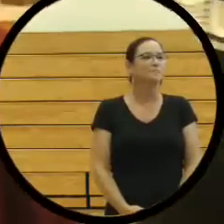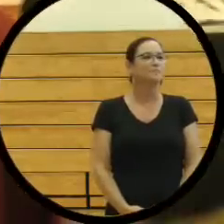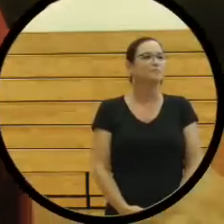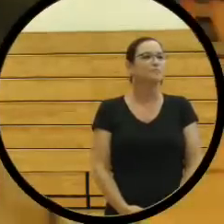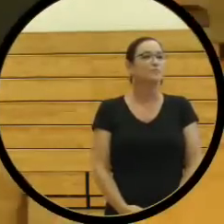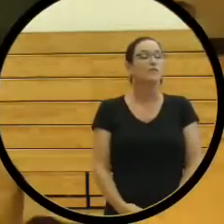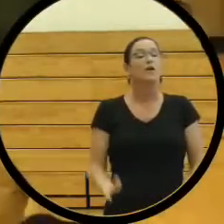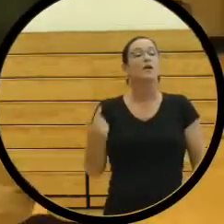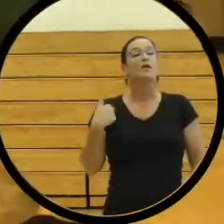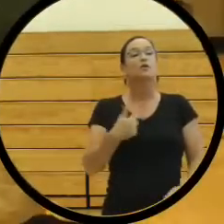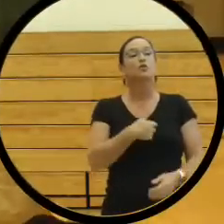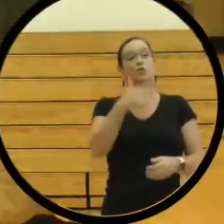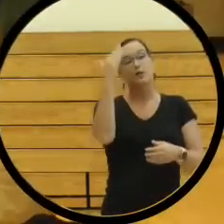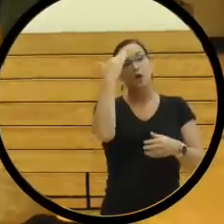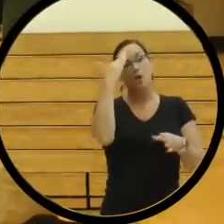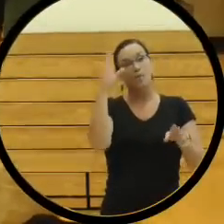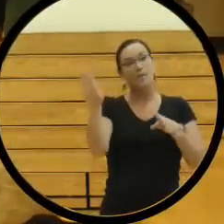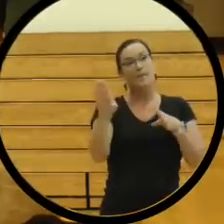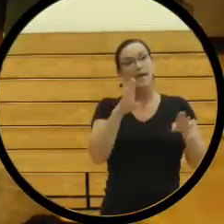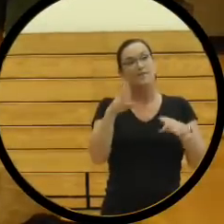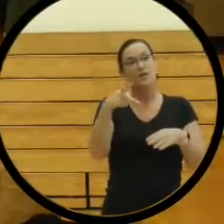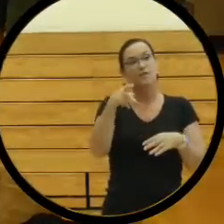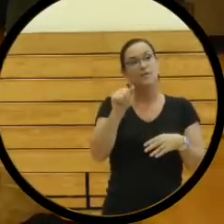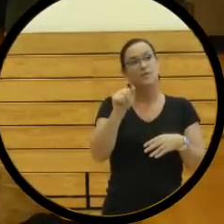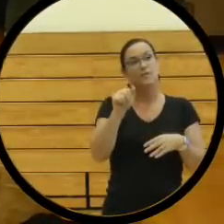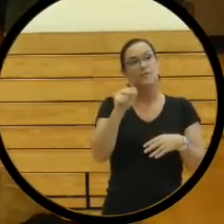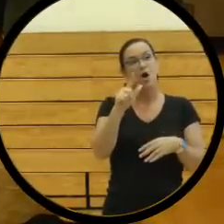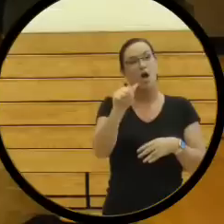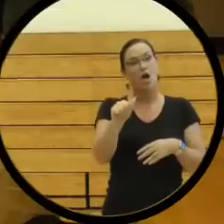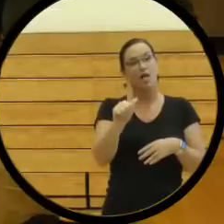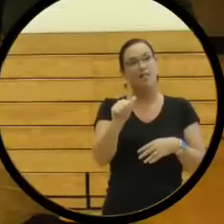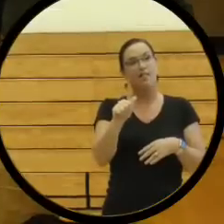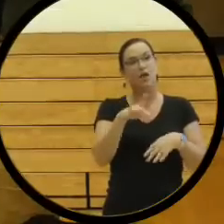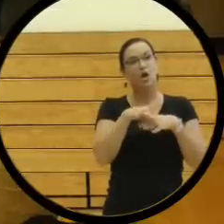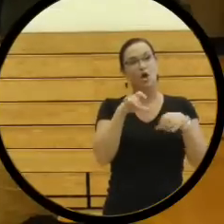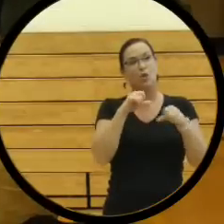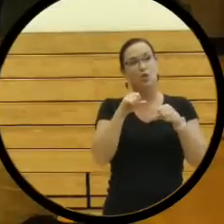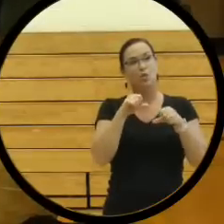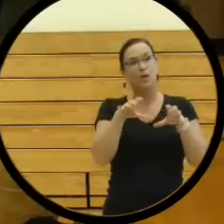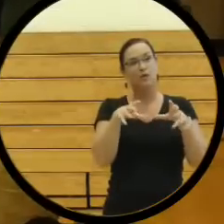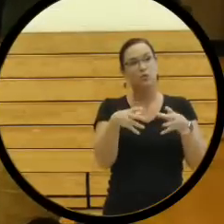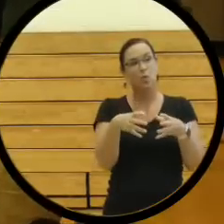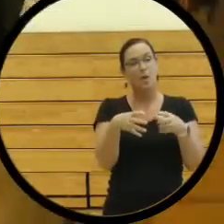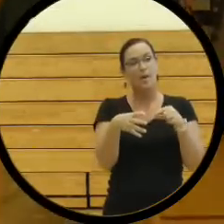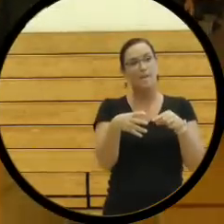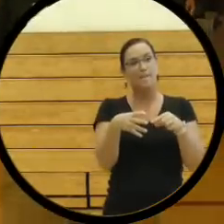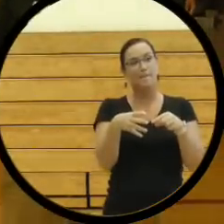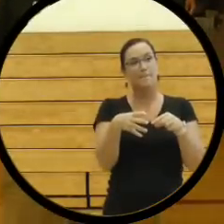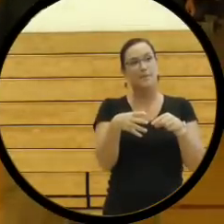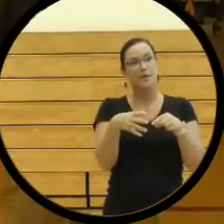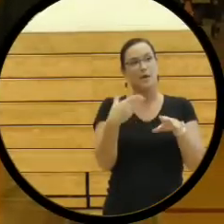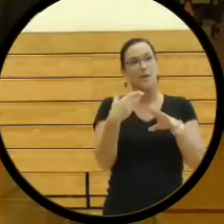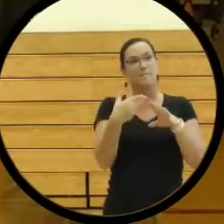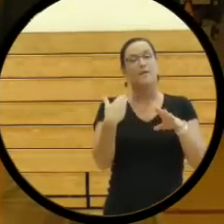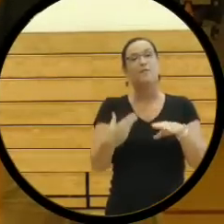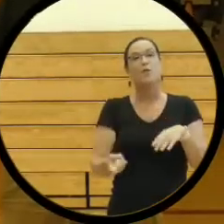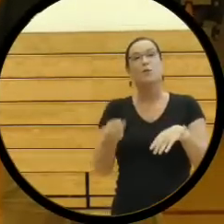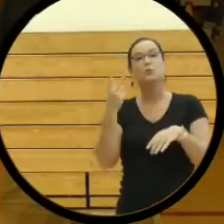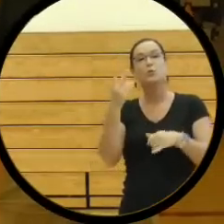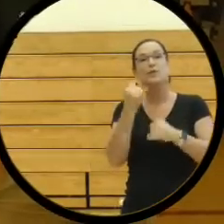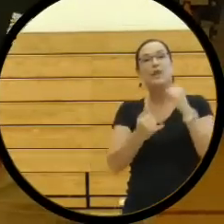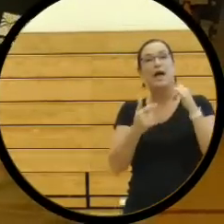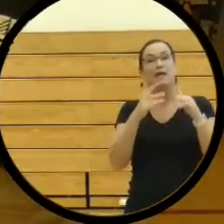Do we know what the behavior of the Pahala earthquake swarm area was before the two previous eruptions?